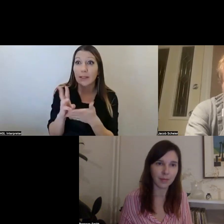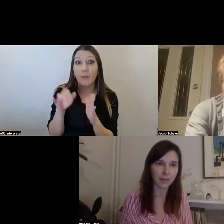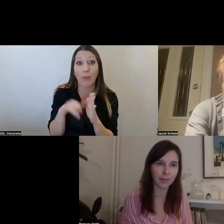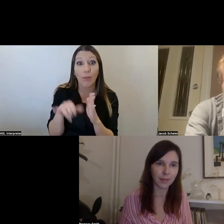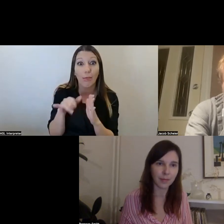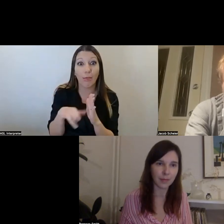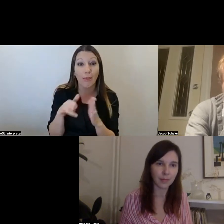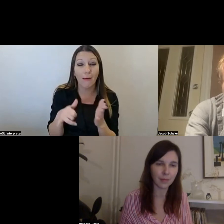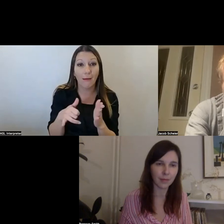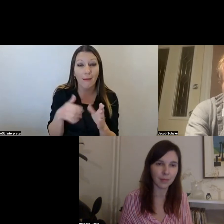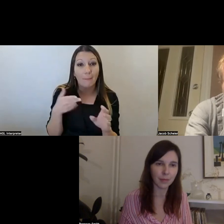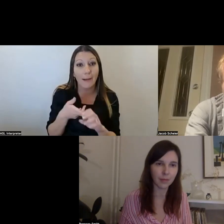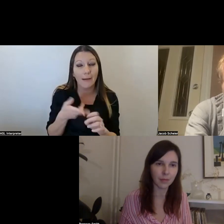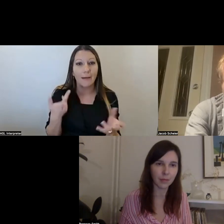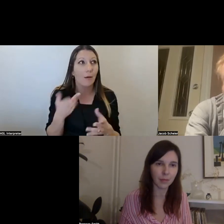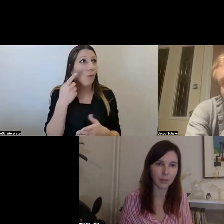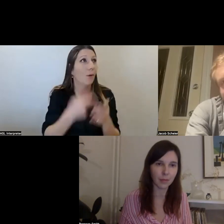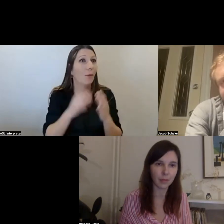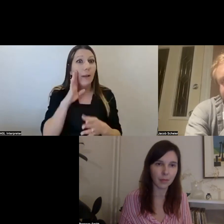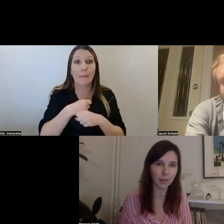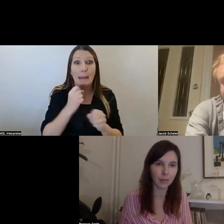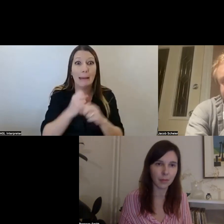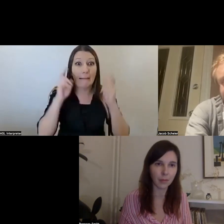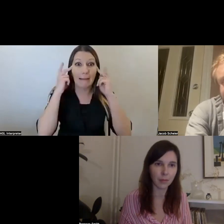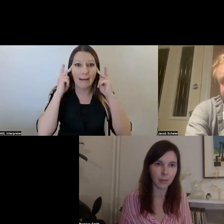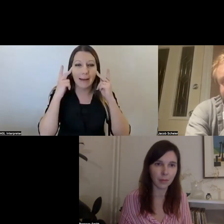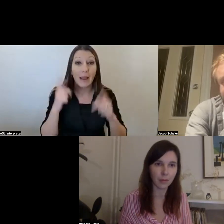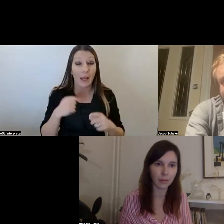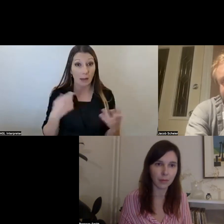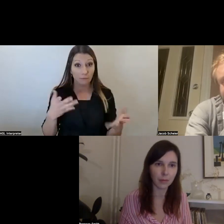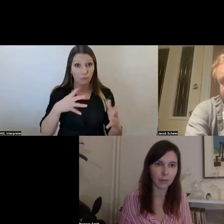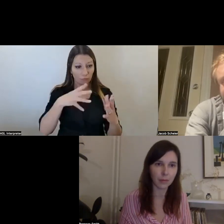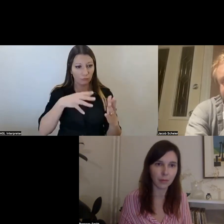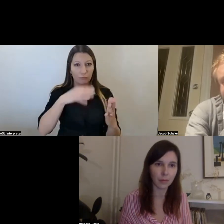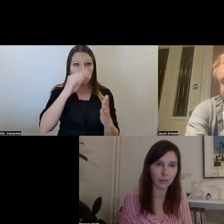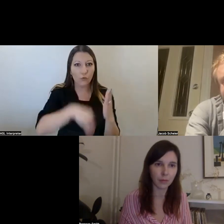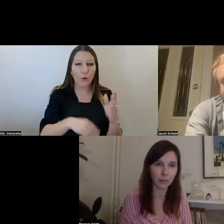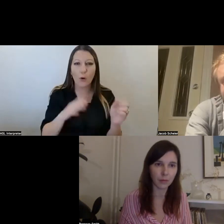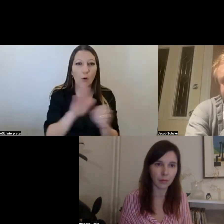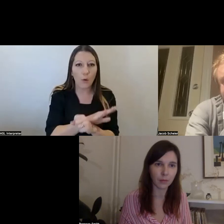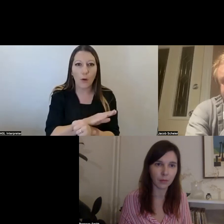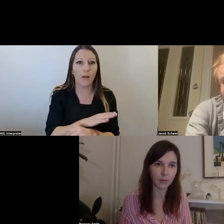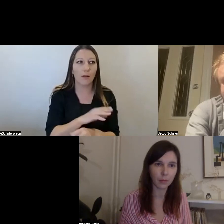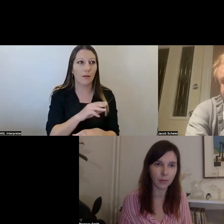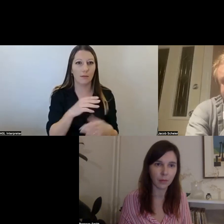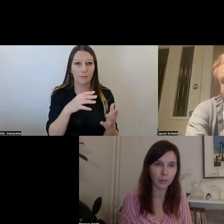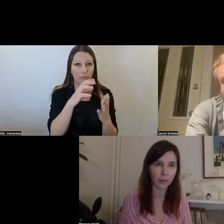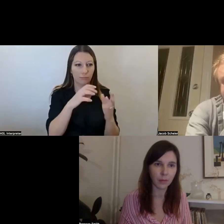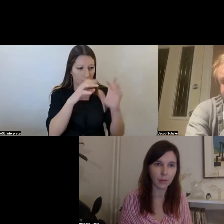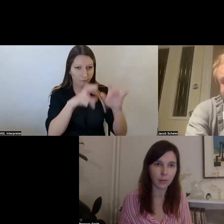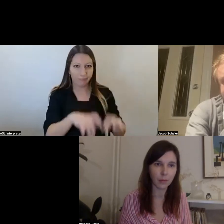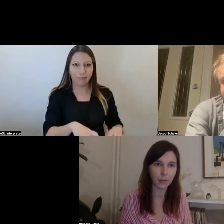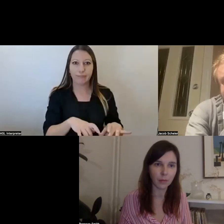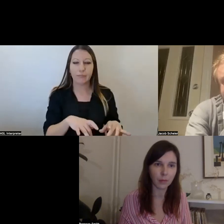And I completed a poetry manuscript that was in motion and sent it to the publisher. And I